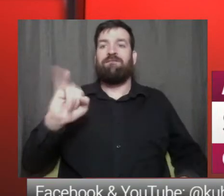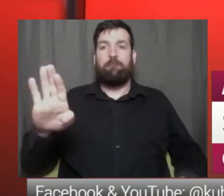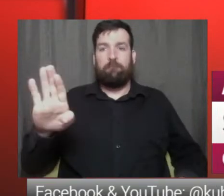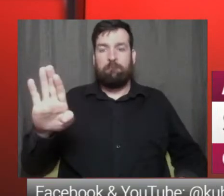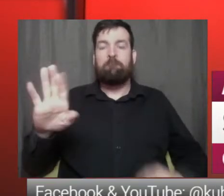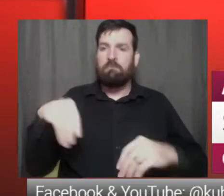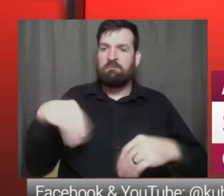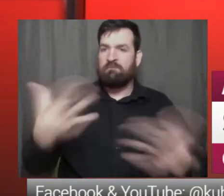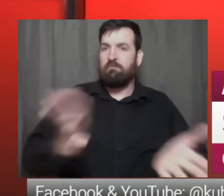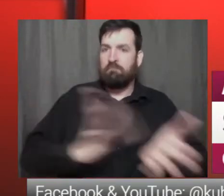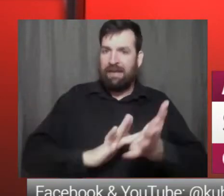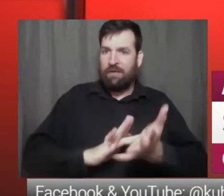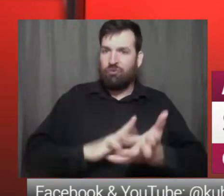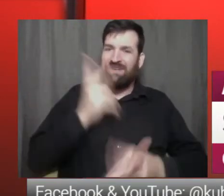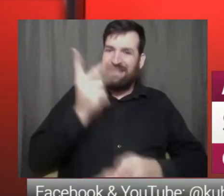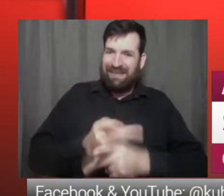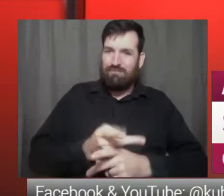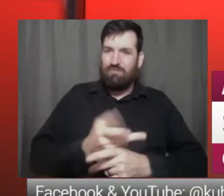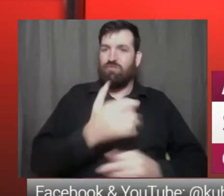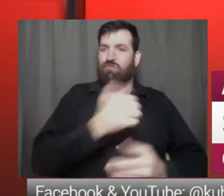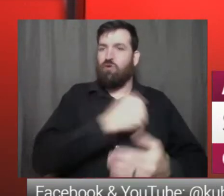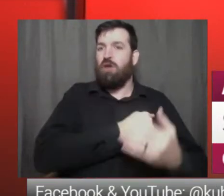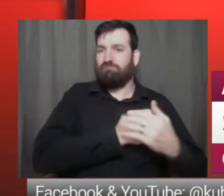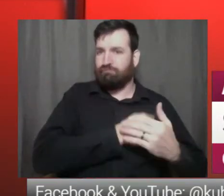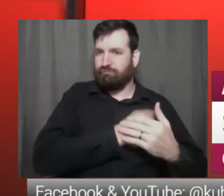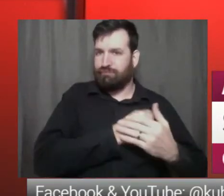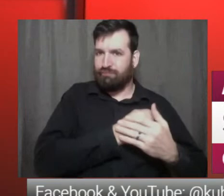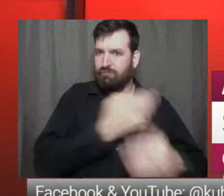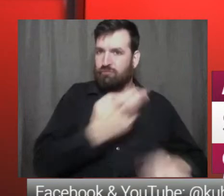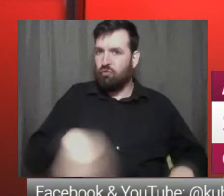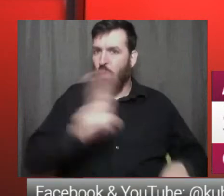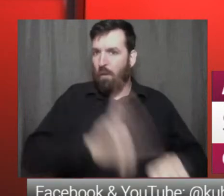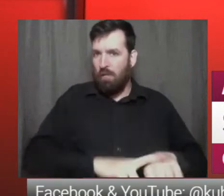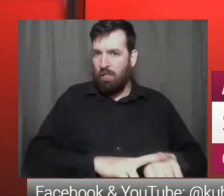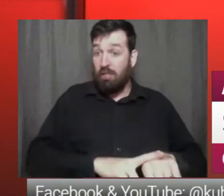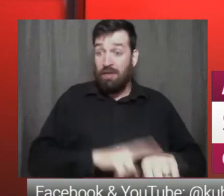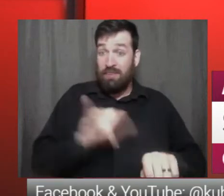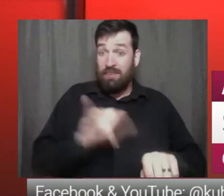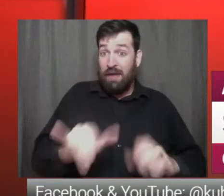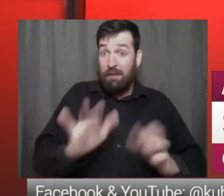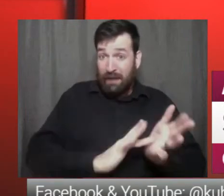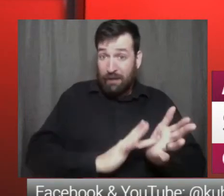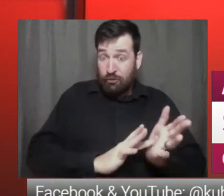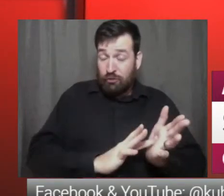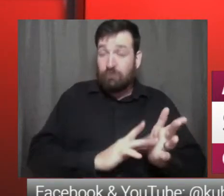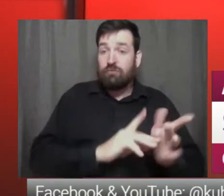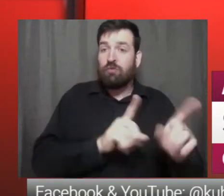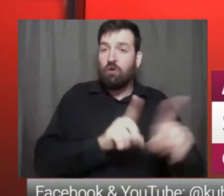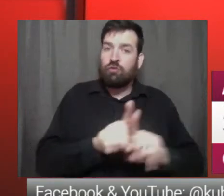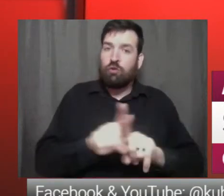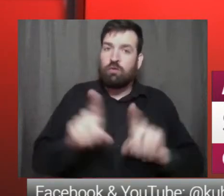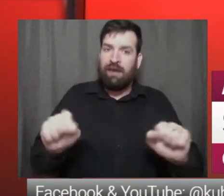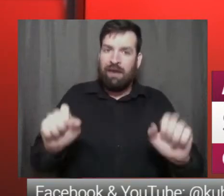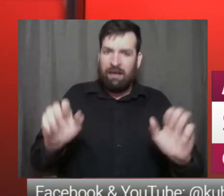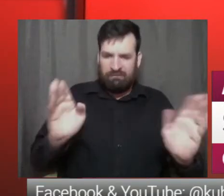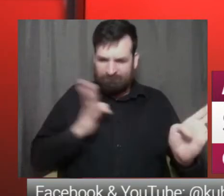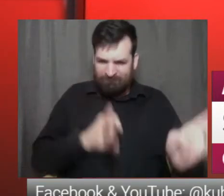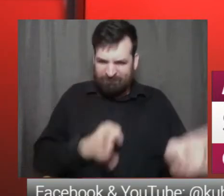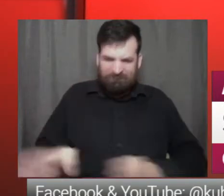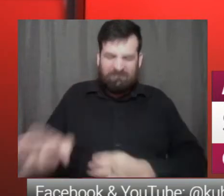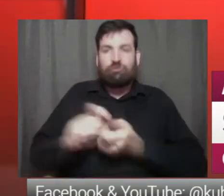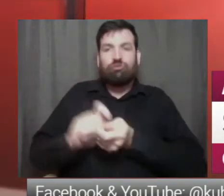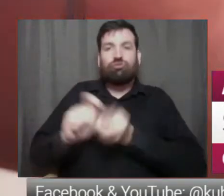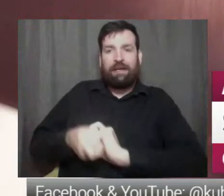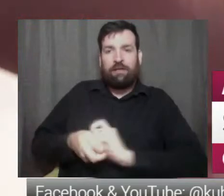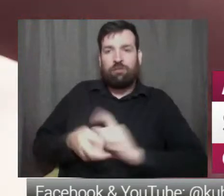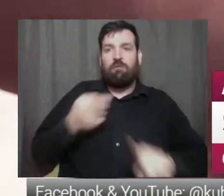him in rhythm. And this medication can also organize the abnormal rhythm of atrial fibrillation to atrial flutter. And so when he